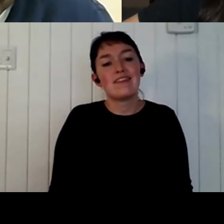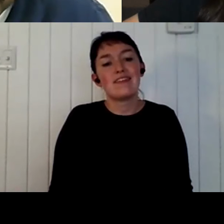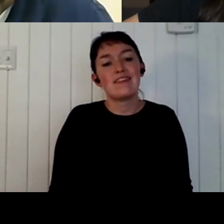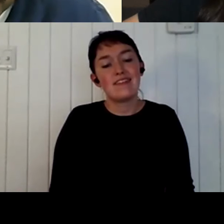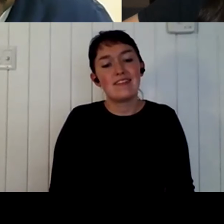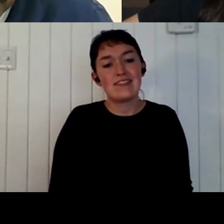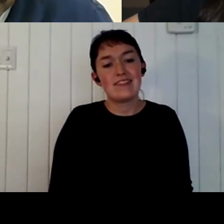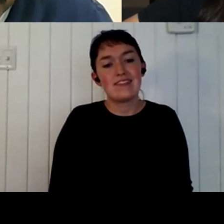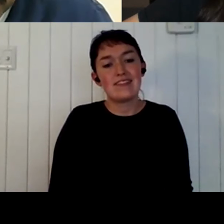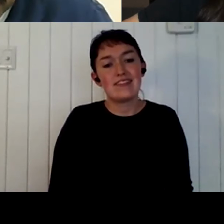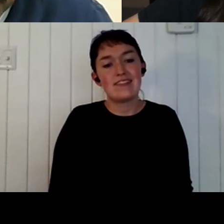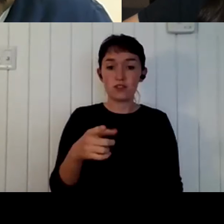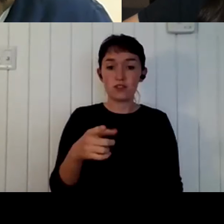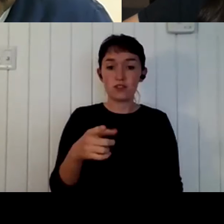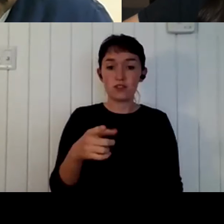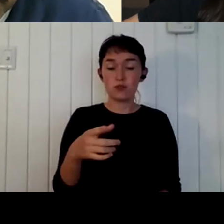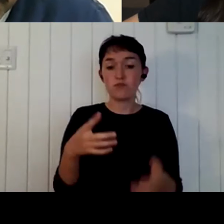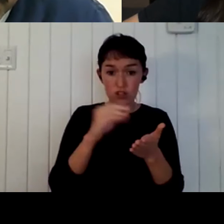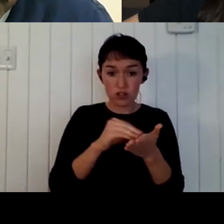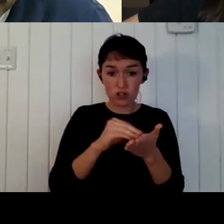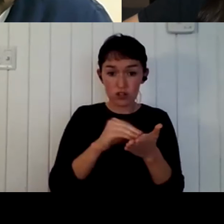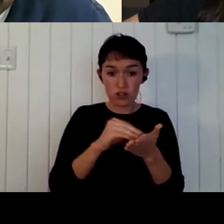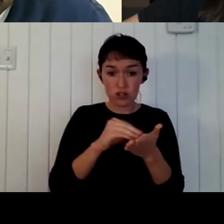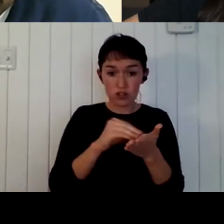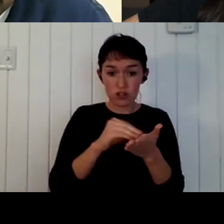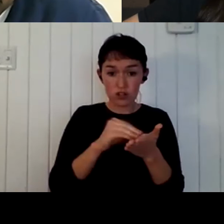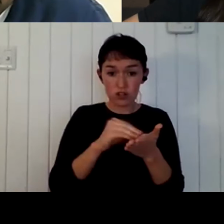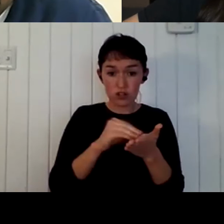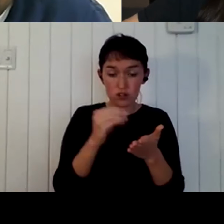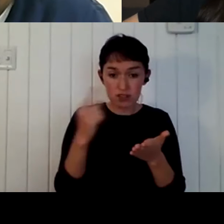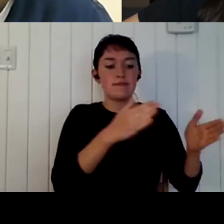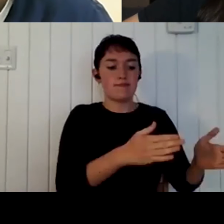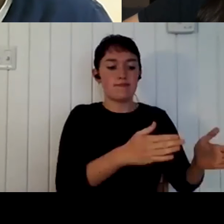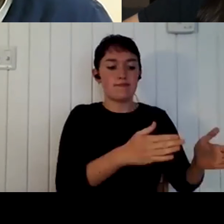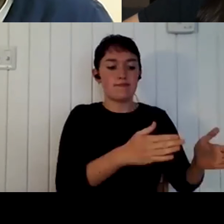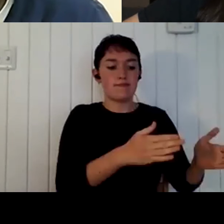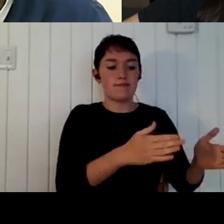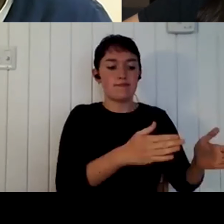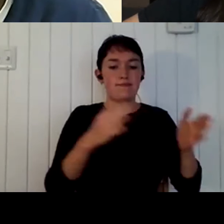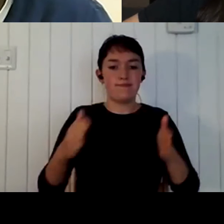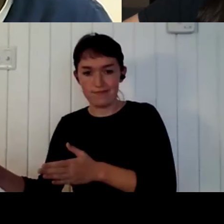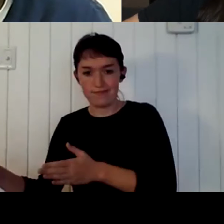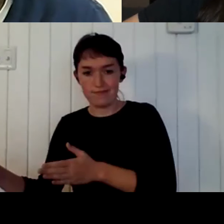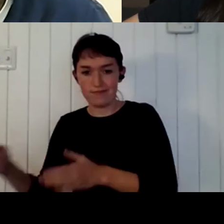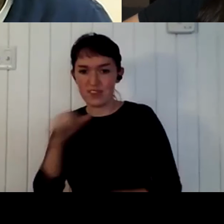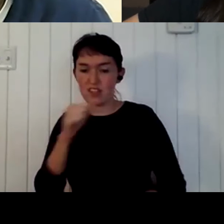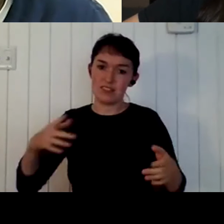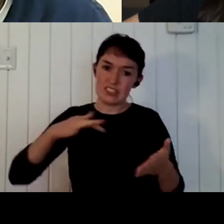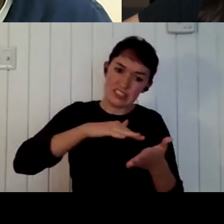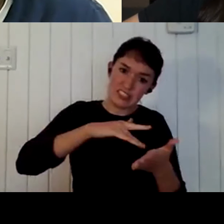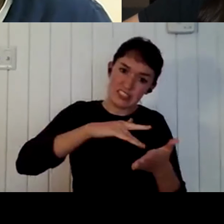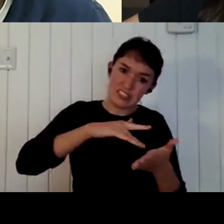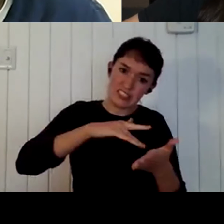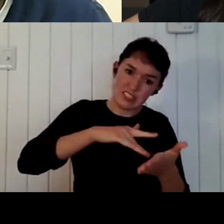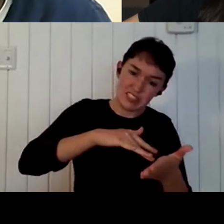spreading out your learning experiences or your repetition, or if you're testing yourself or what have you over multiple periods versus trying